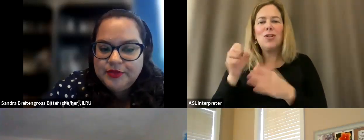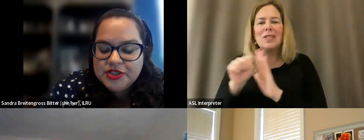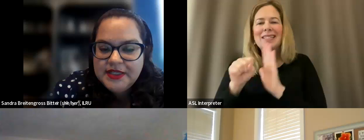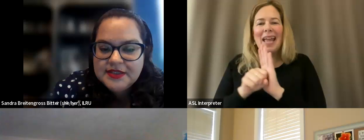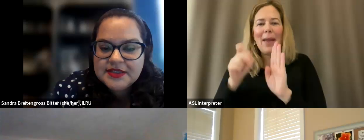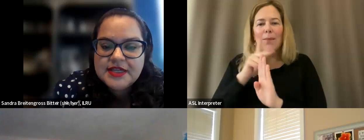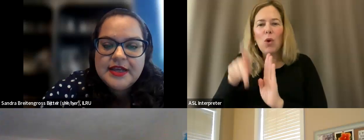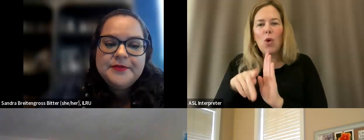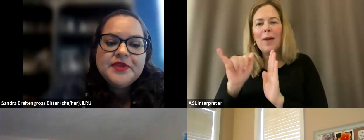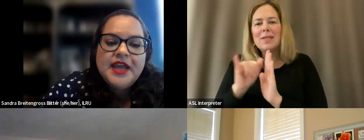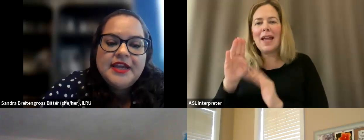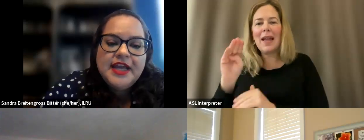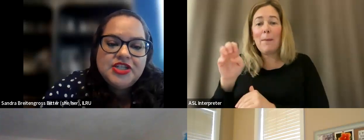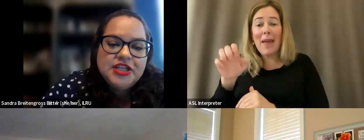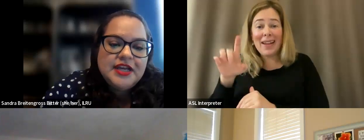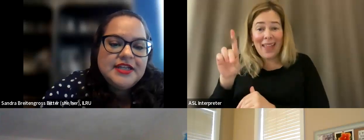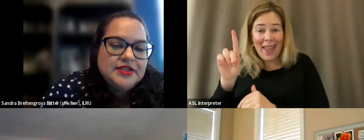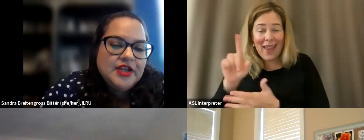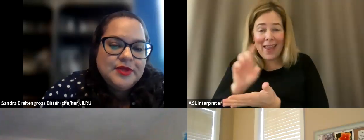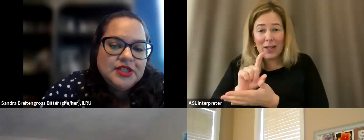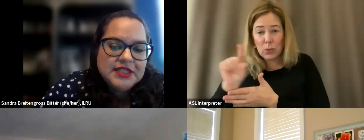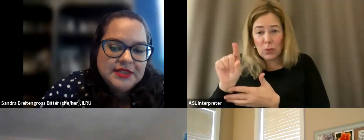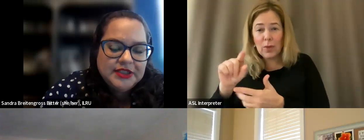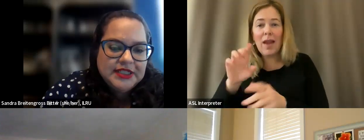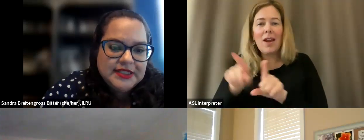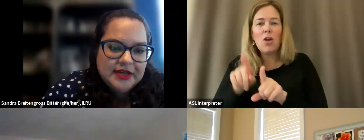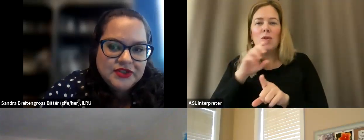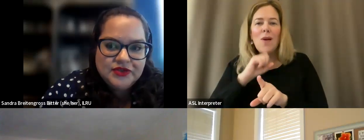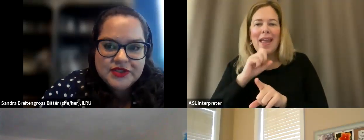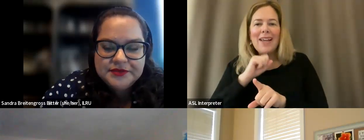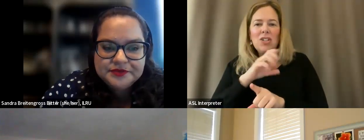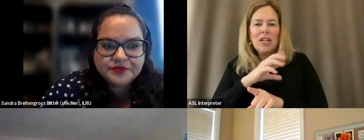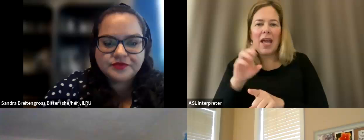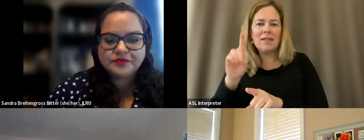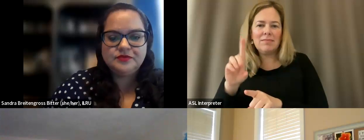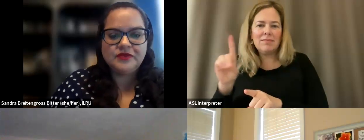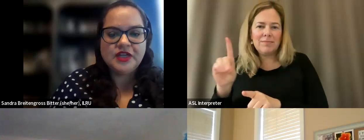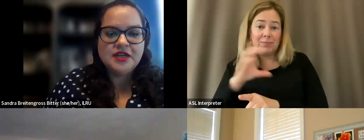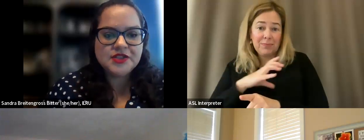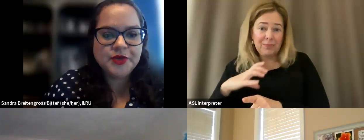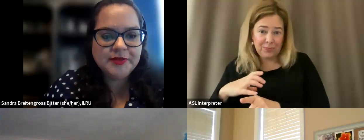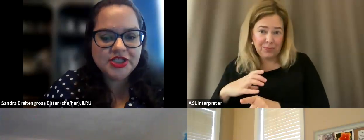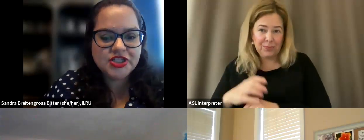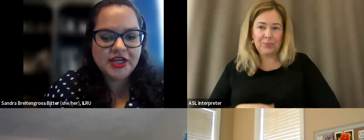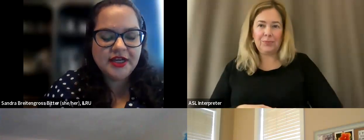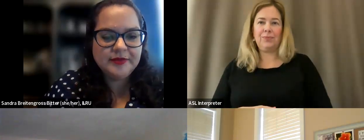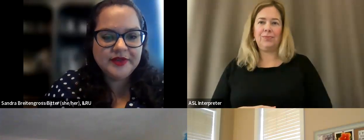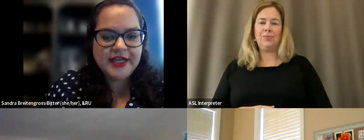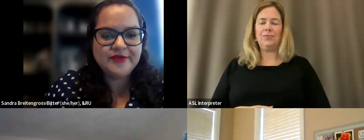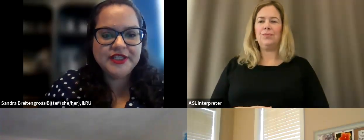Medicaid reimbursements and aging and developmental disabilities councils. So pretty